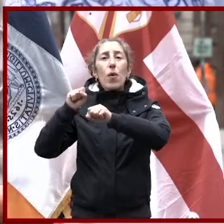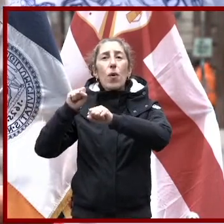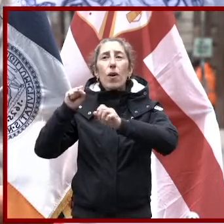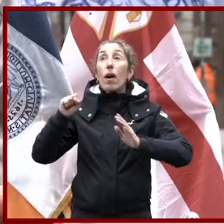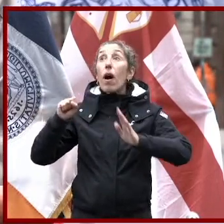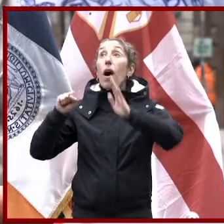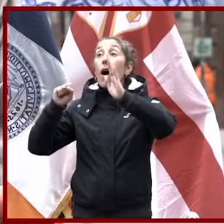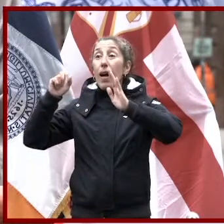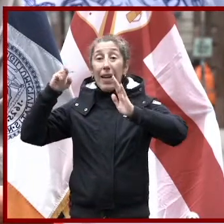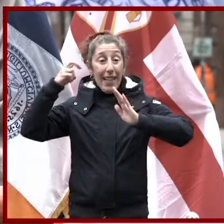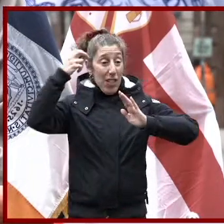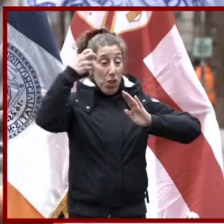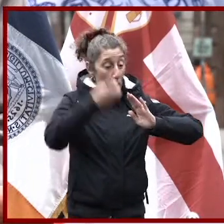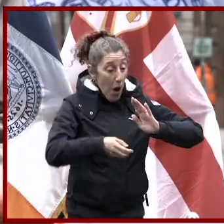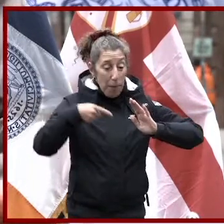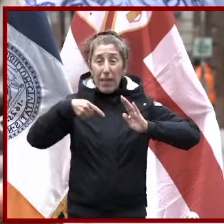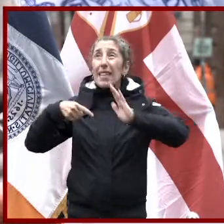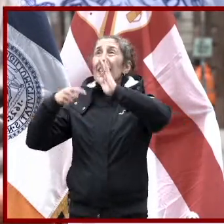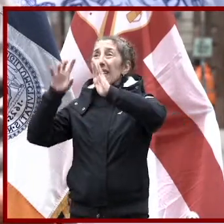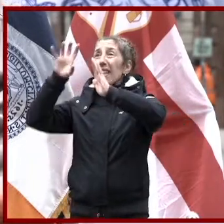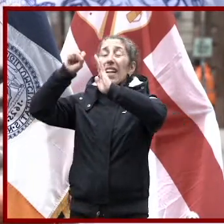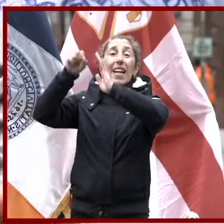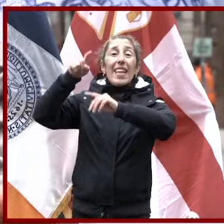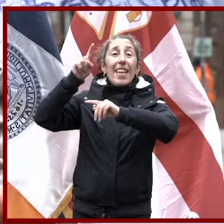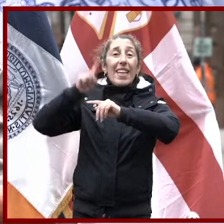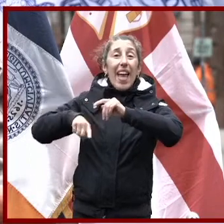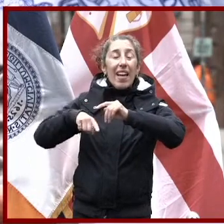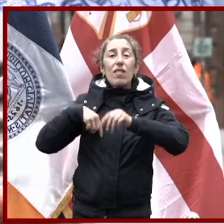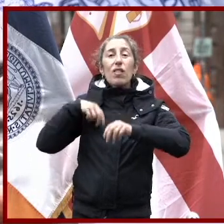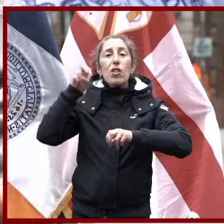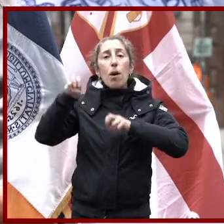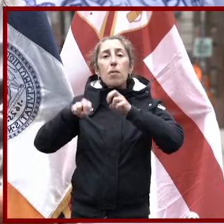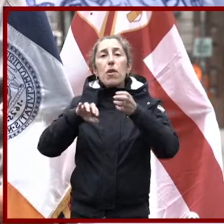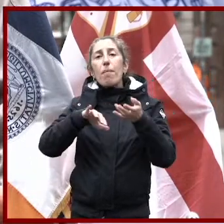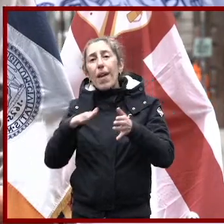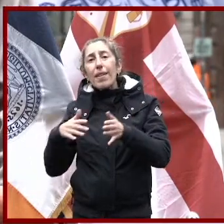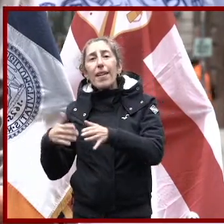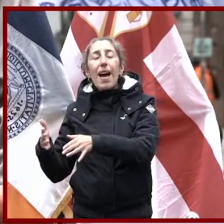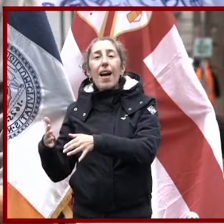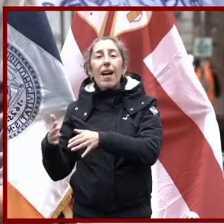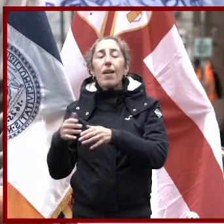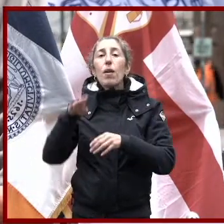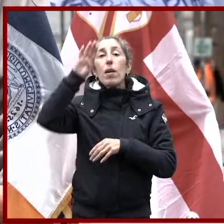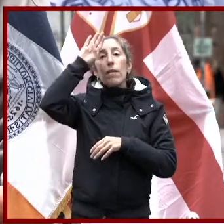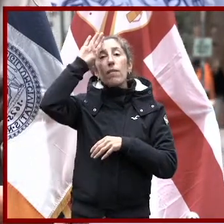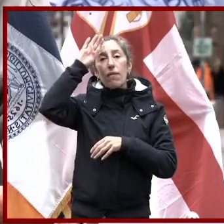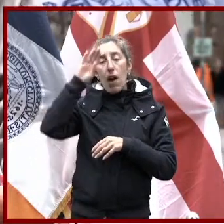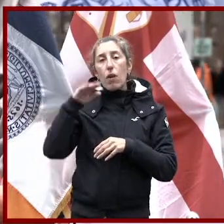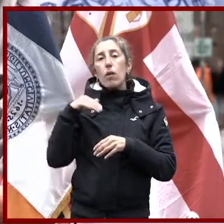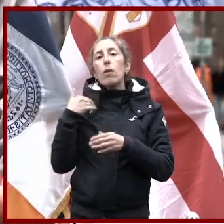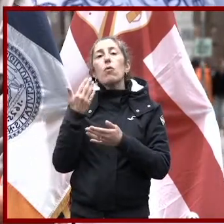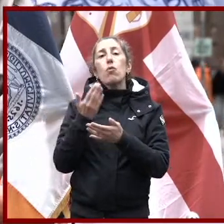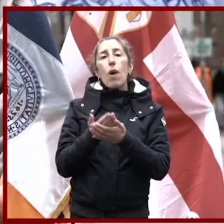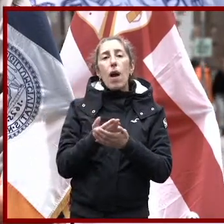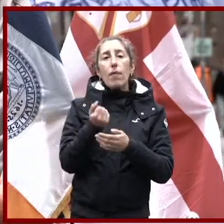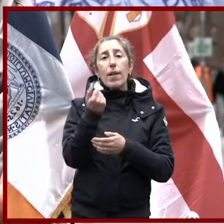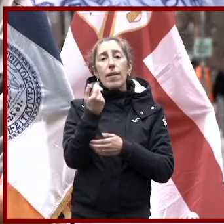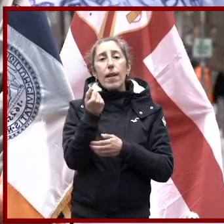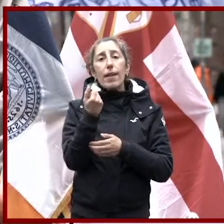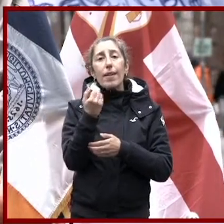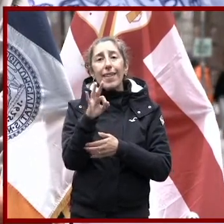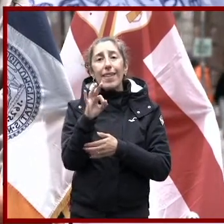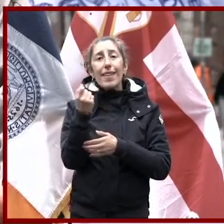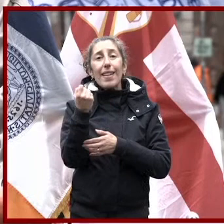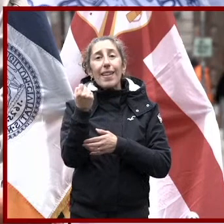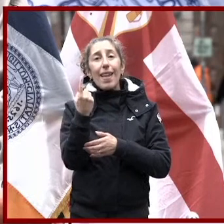make. But we are so grateful for the fire department for the support and the cooperation that they have given to us over the years